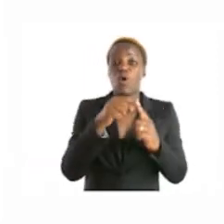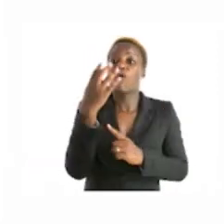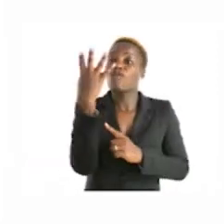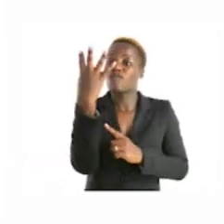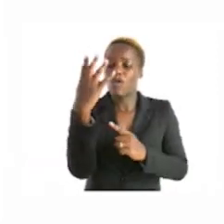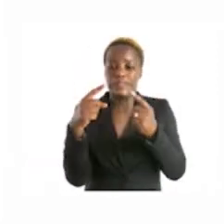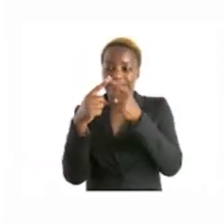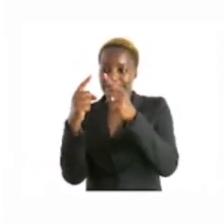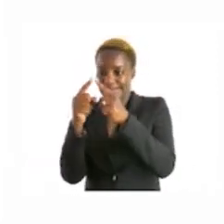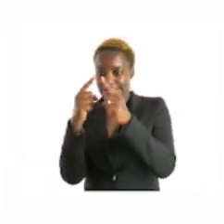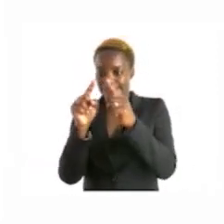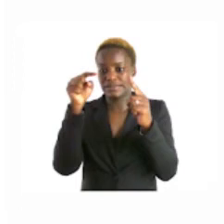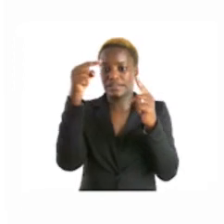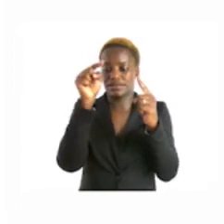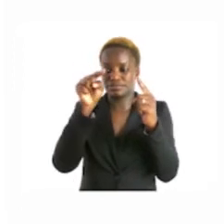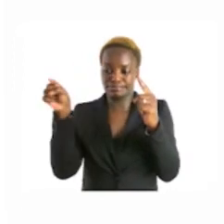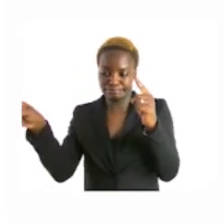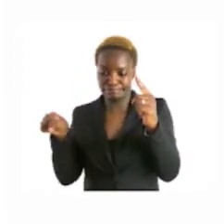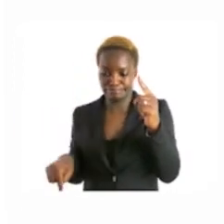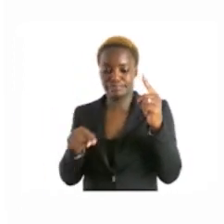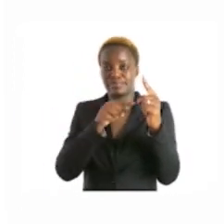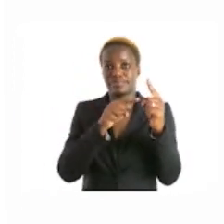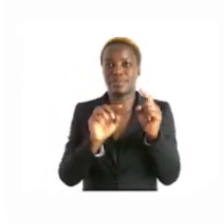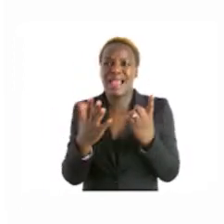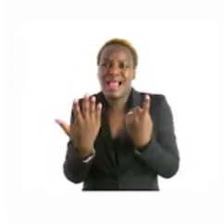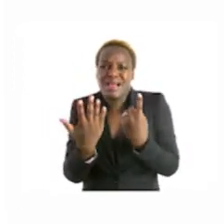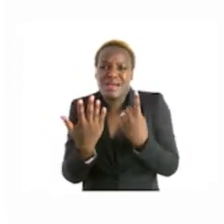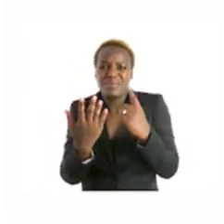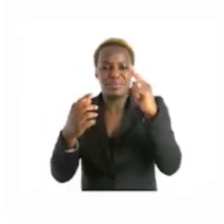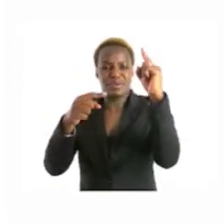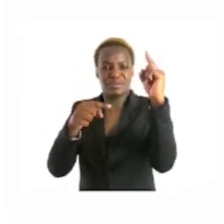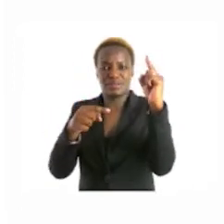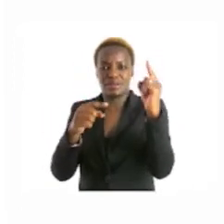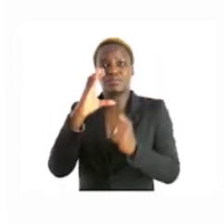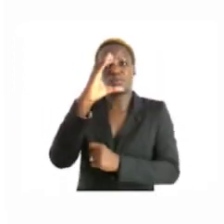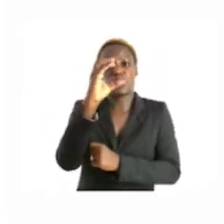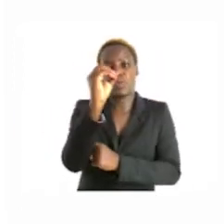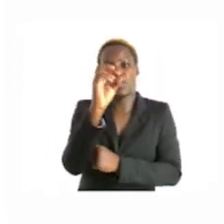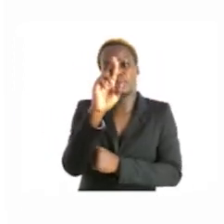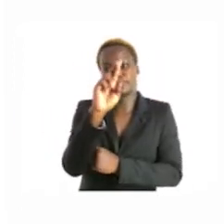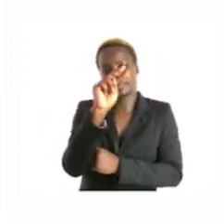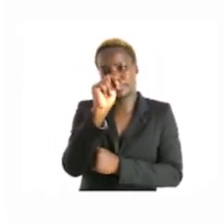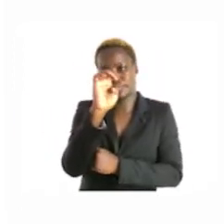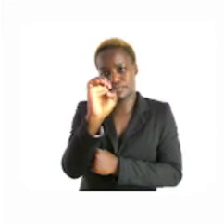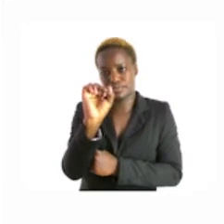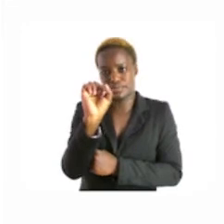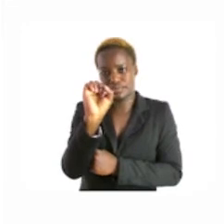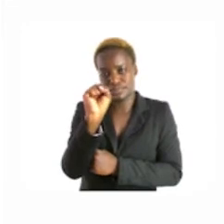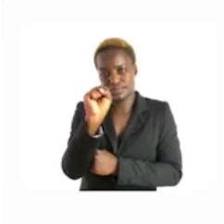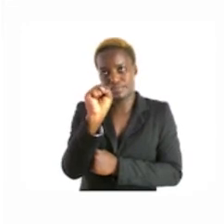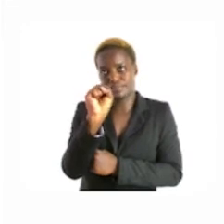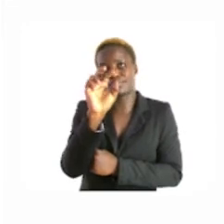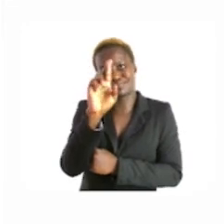4 sides. All right. Now, how about the corners? The corners we can look at by the matching of